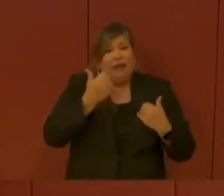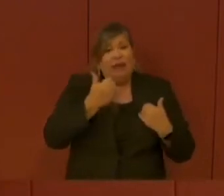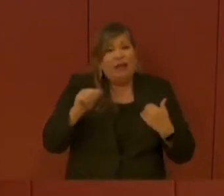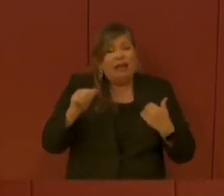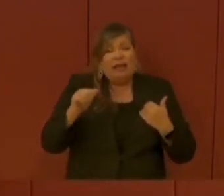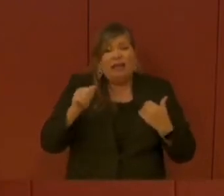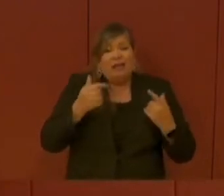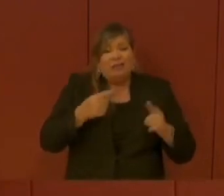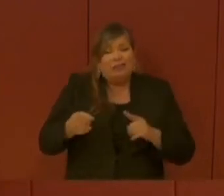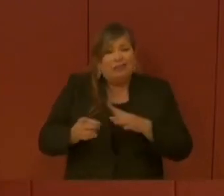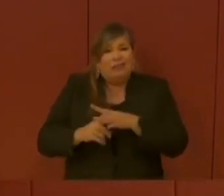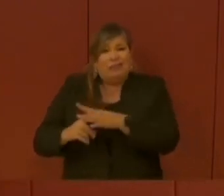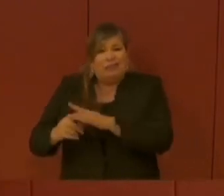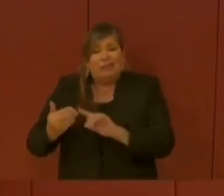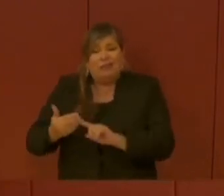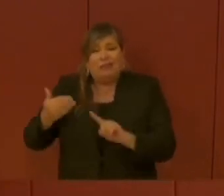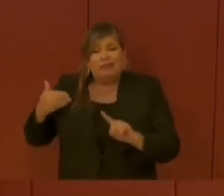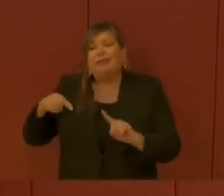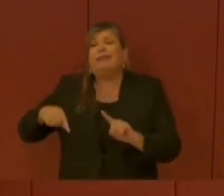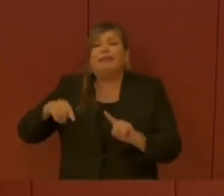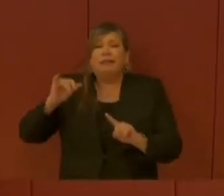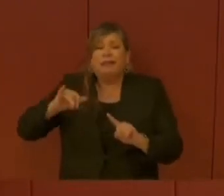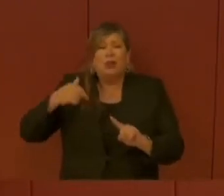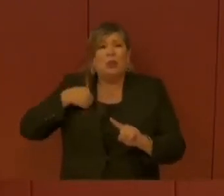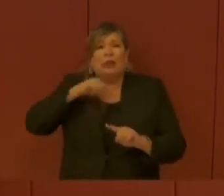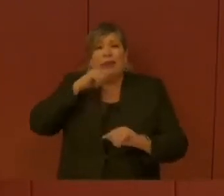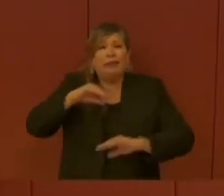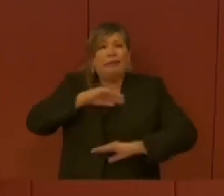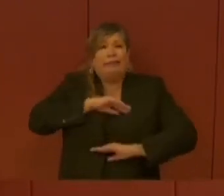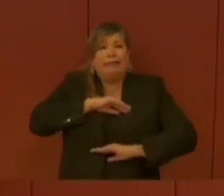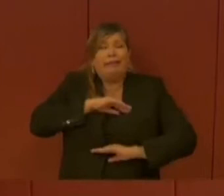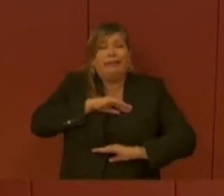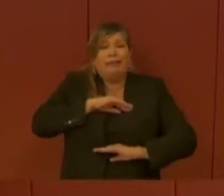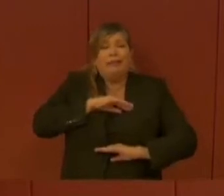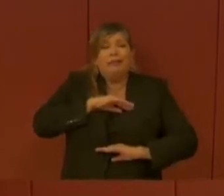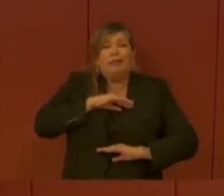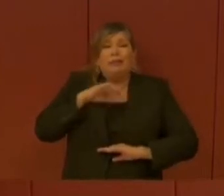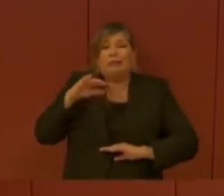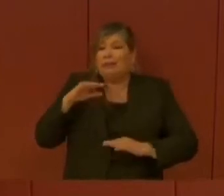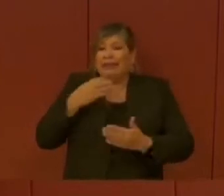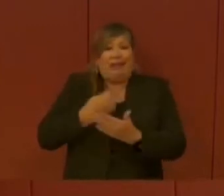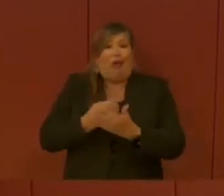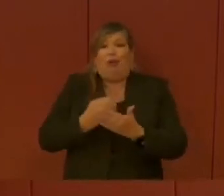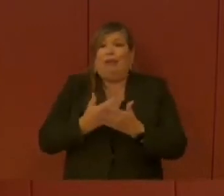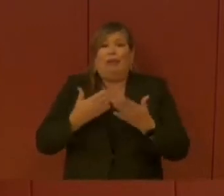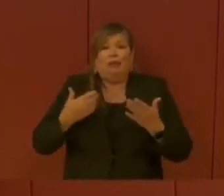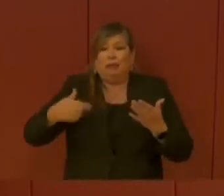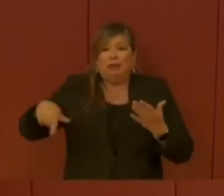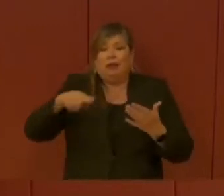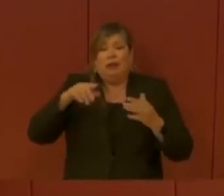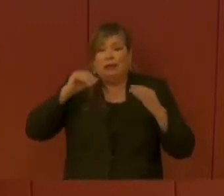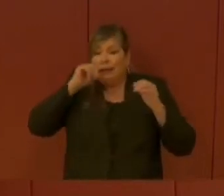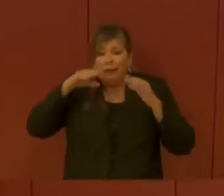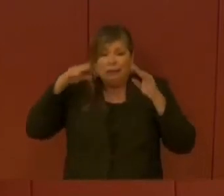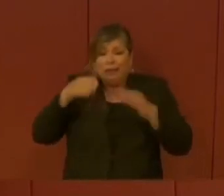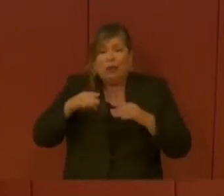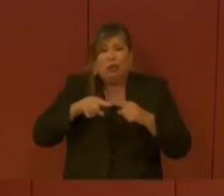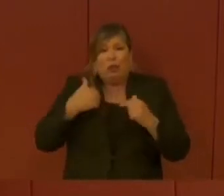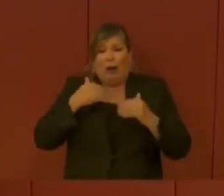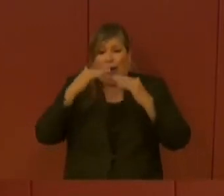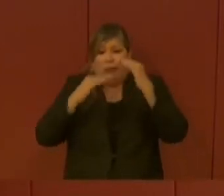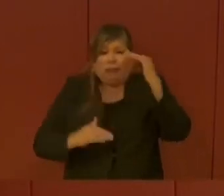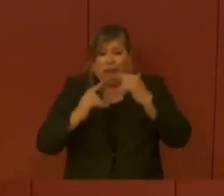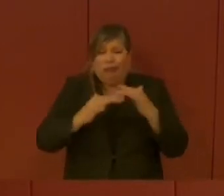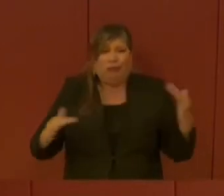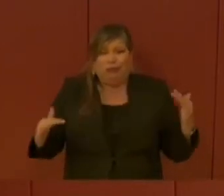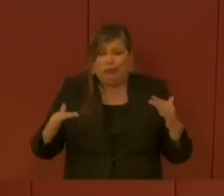to our promise pre-pandemic, and of course that has been exposed to the world during this pandemic. Let us be